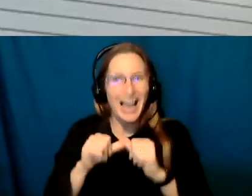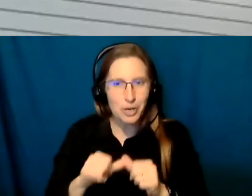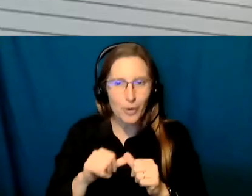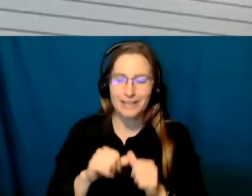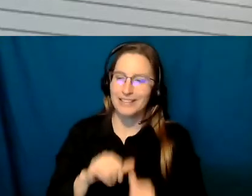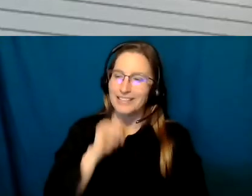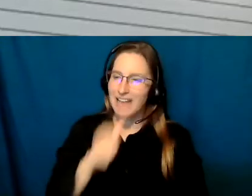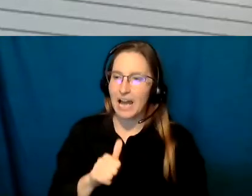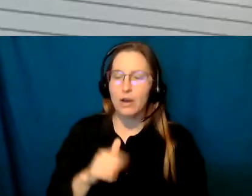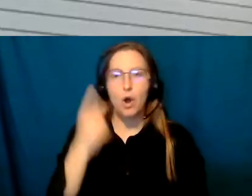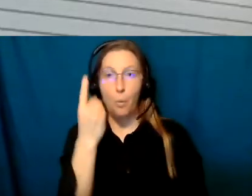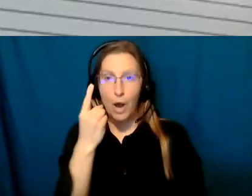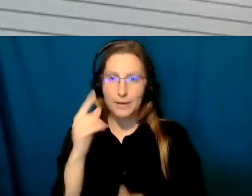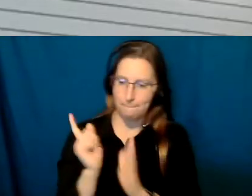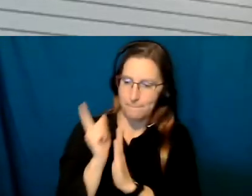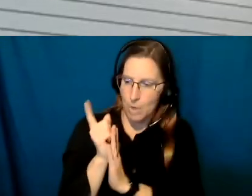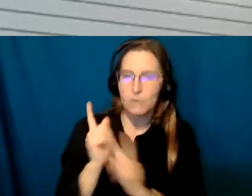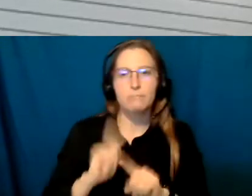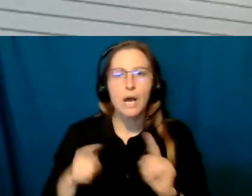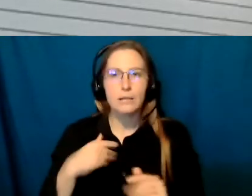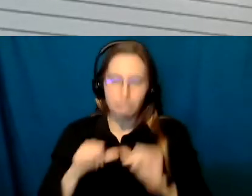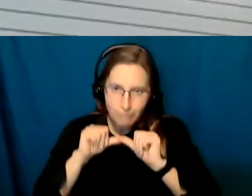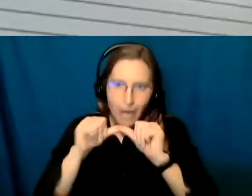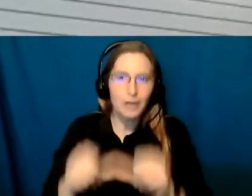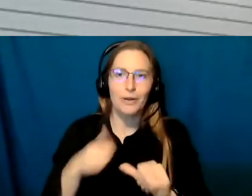one, but an ongoing thing that I very much enjoy.